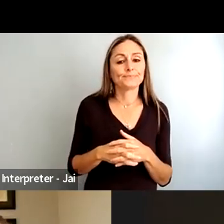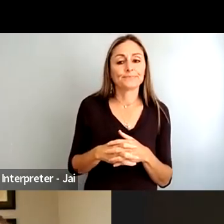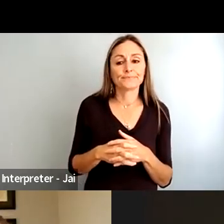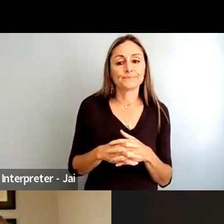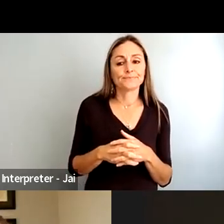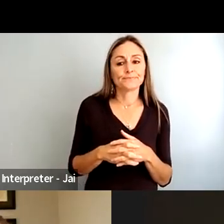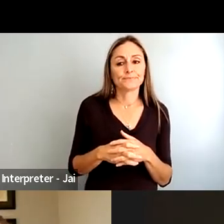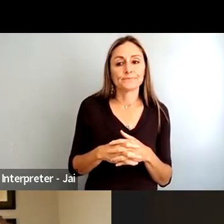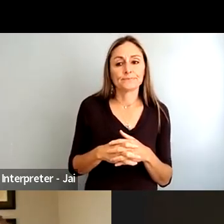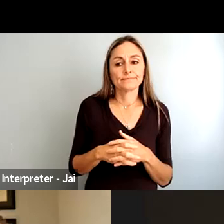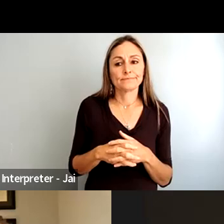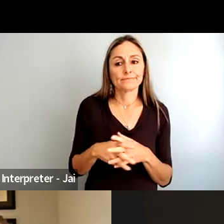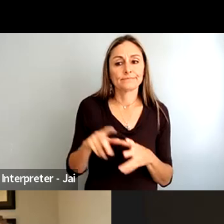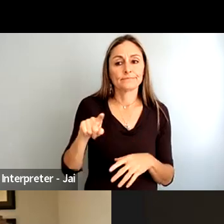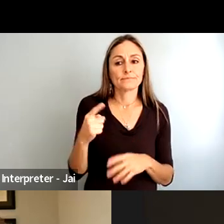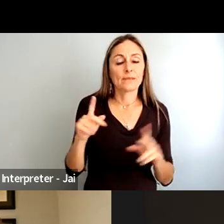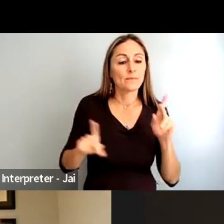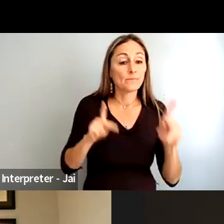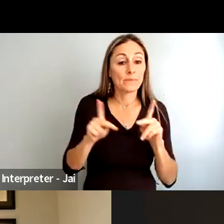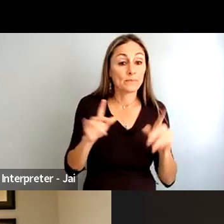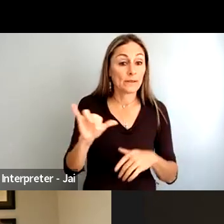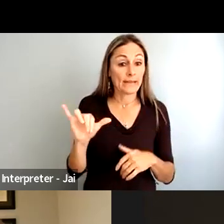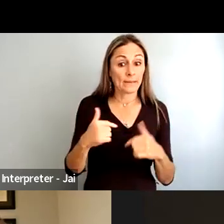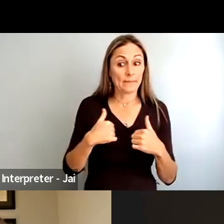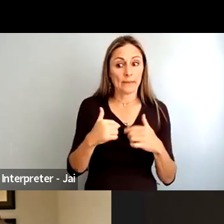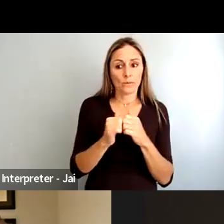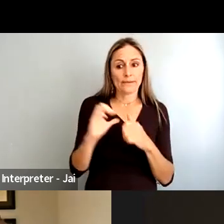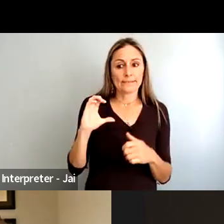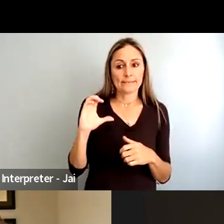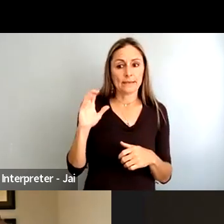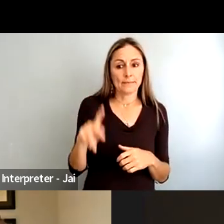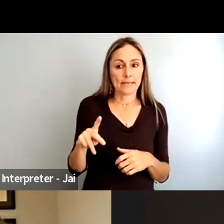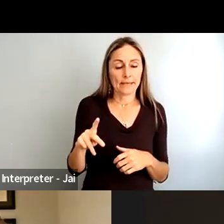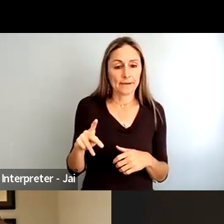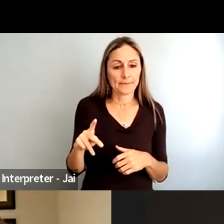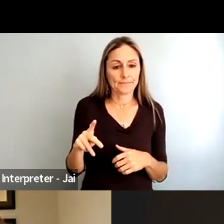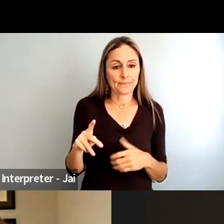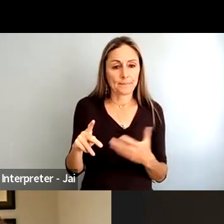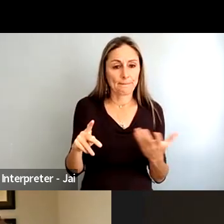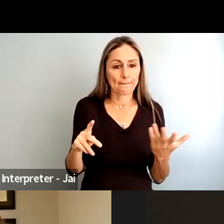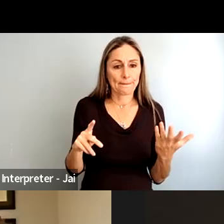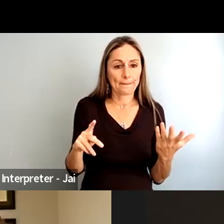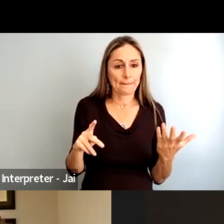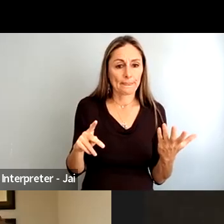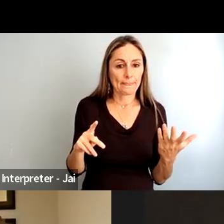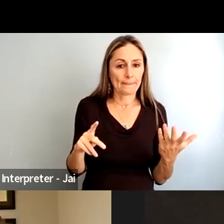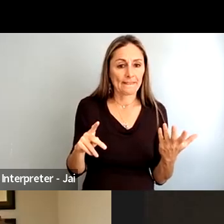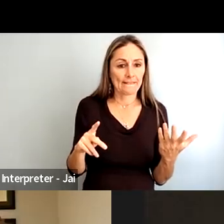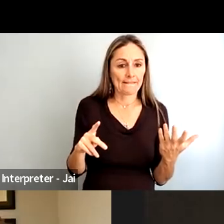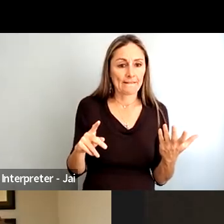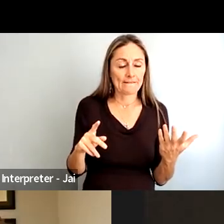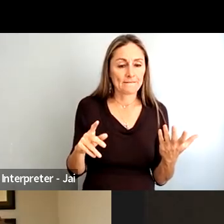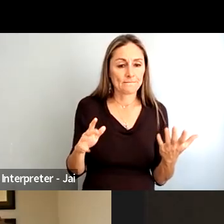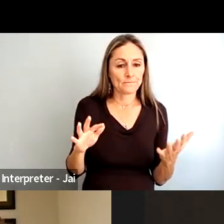just people like me with cerebral palsy don't